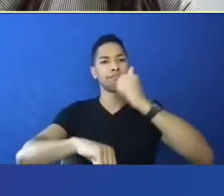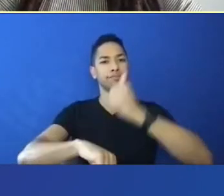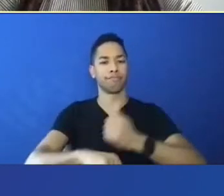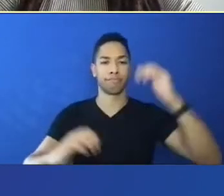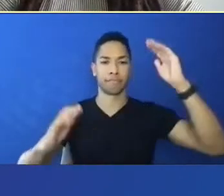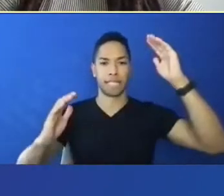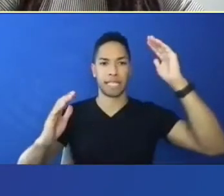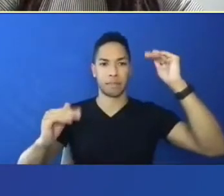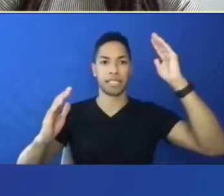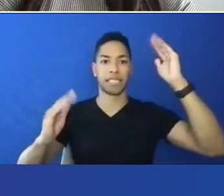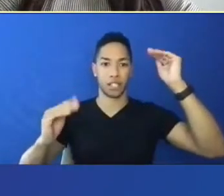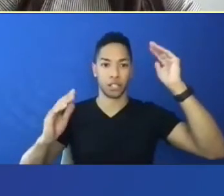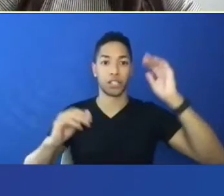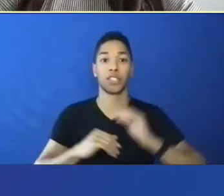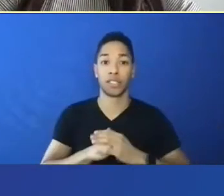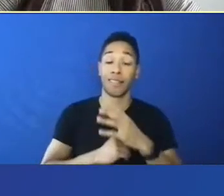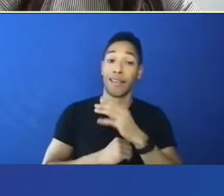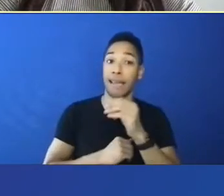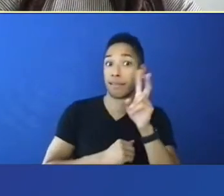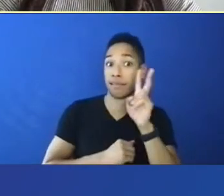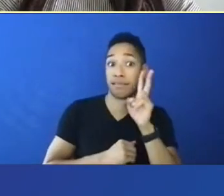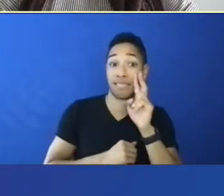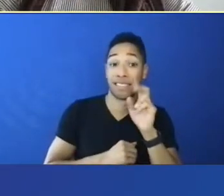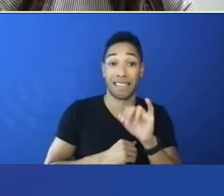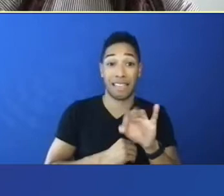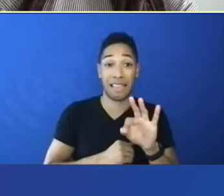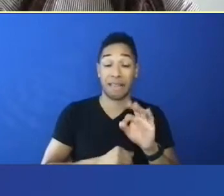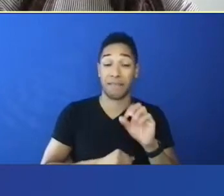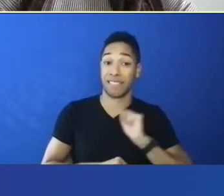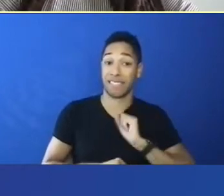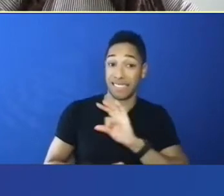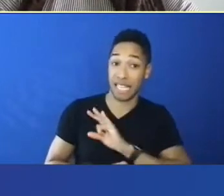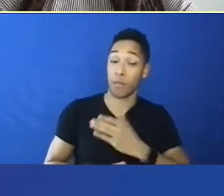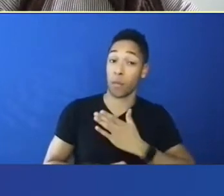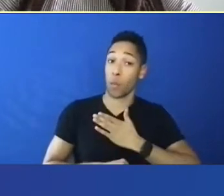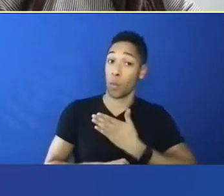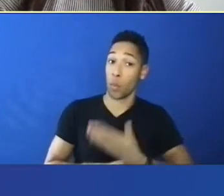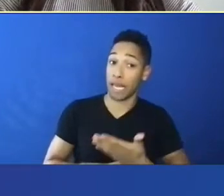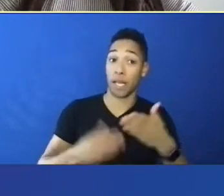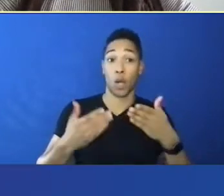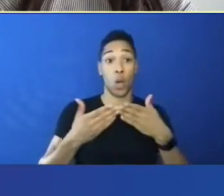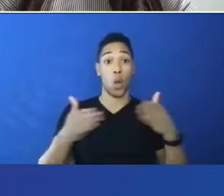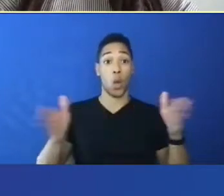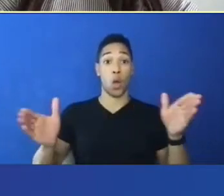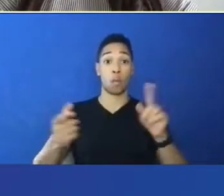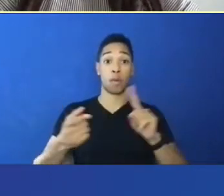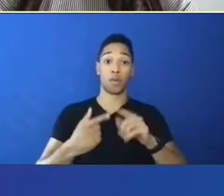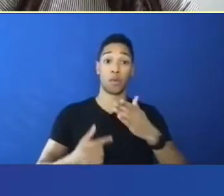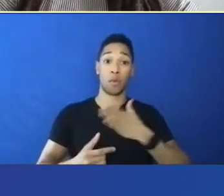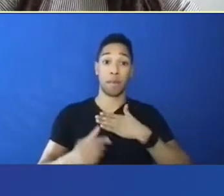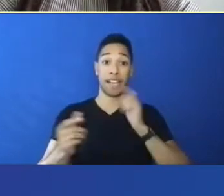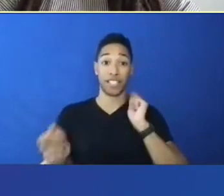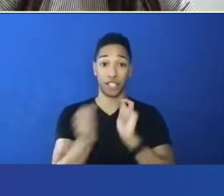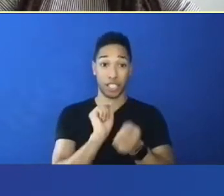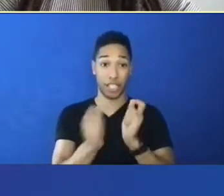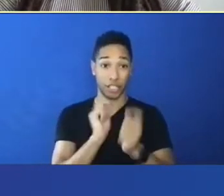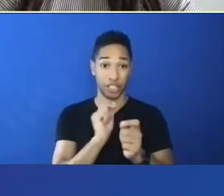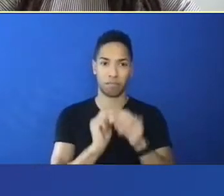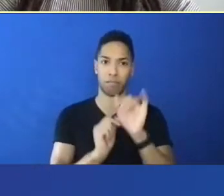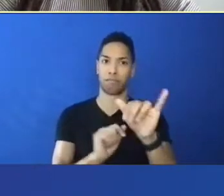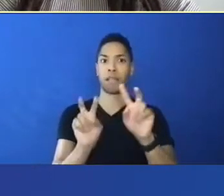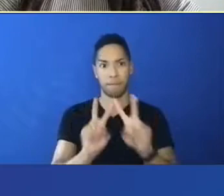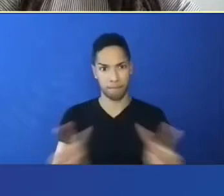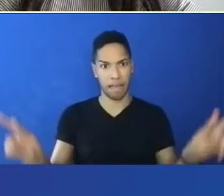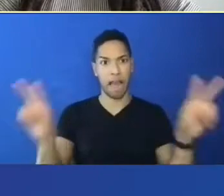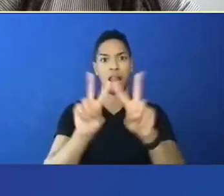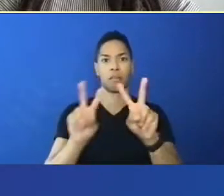expectations and seeing if the staff is also willing and open to the changes that I might bring forth. So that was really valuable for me, and